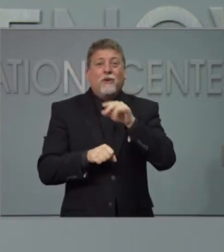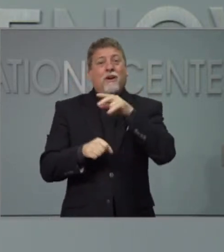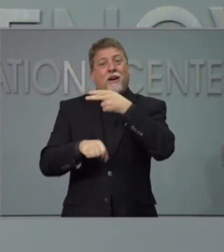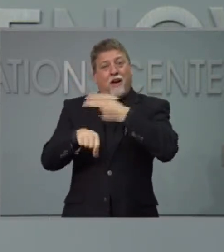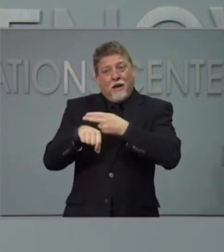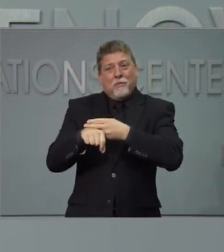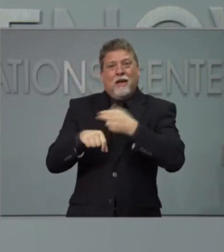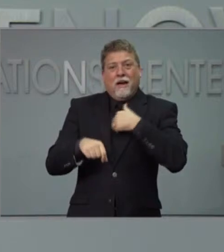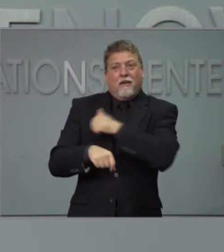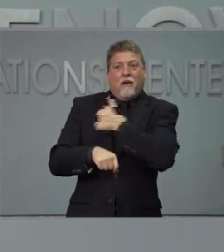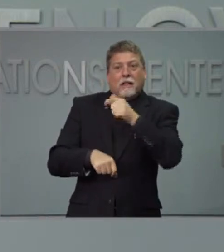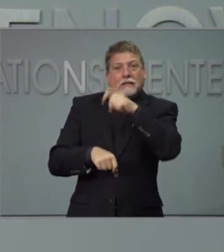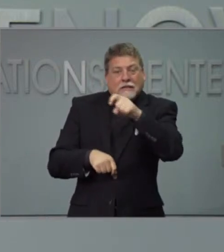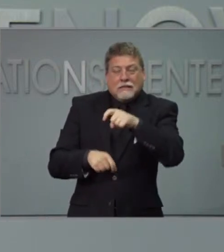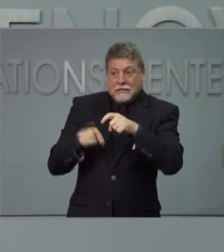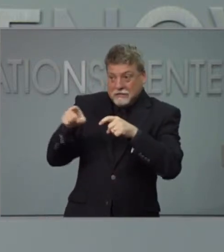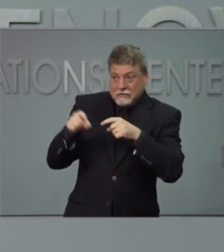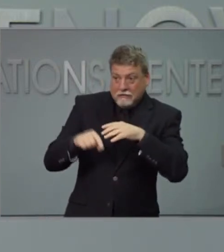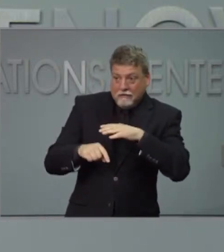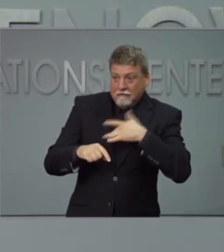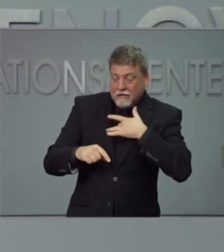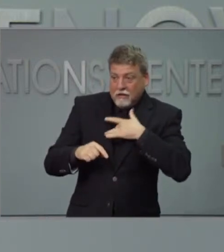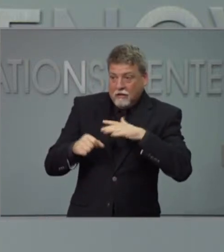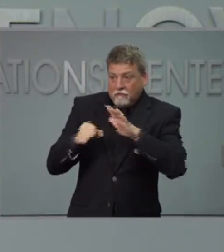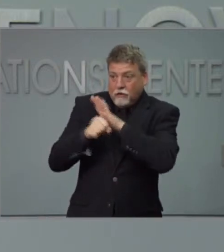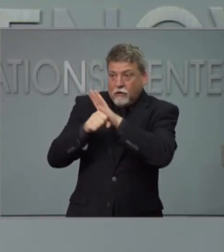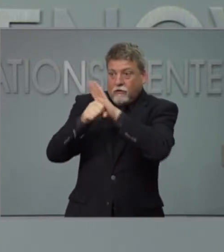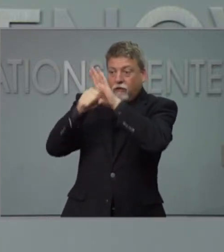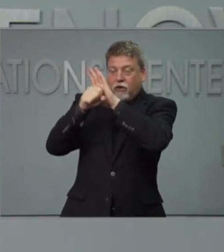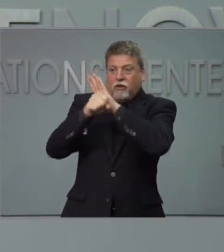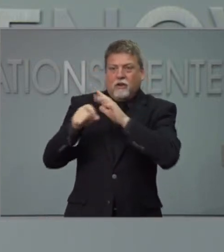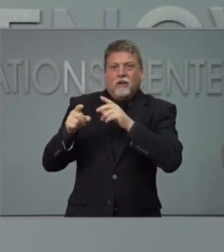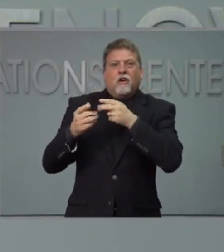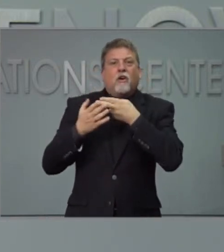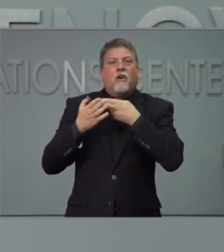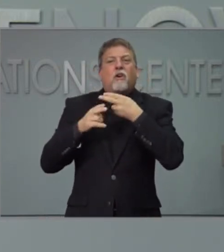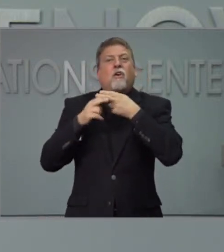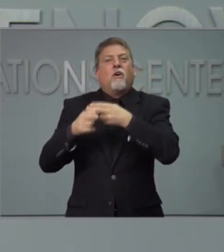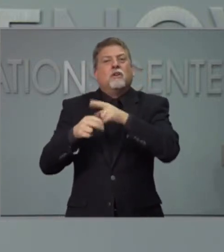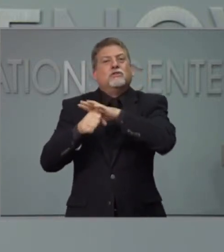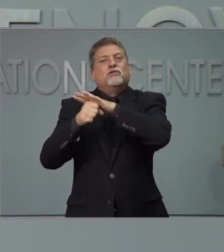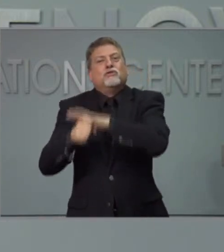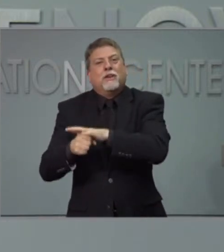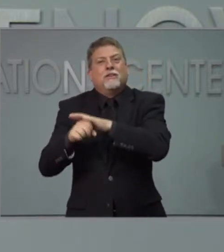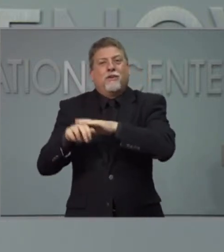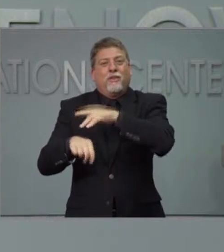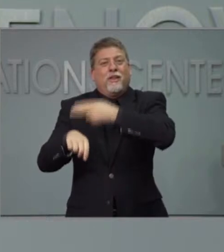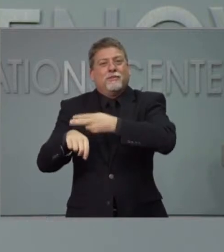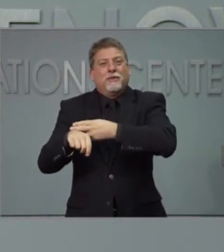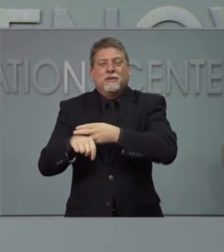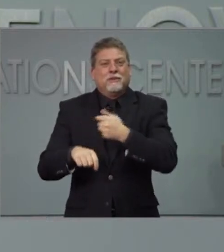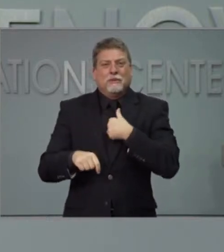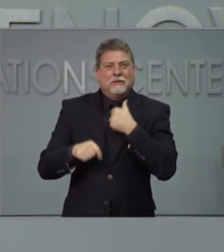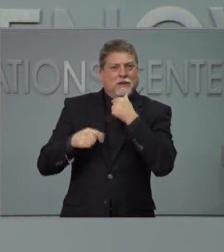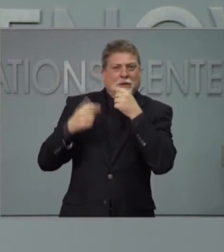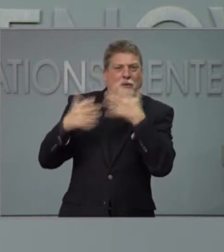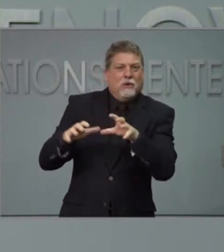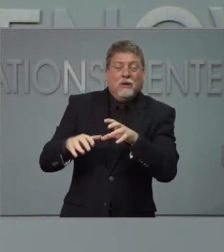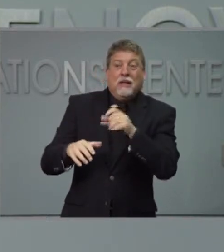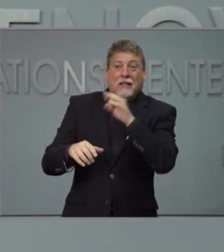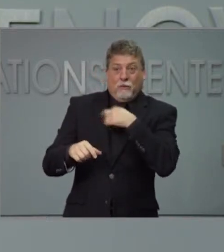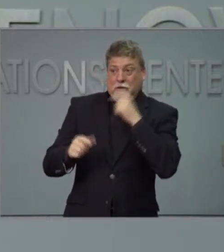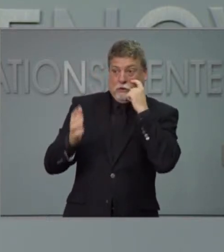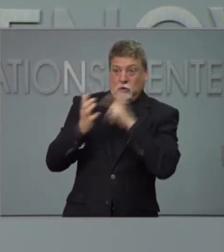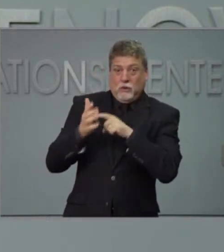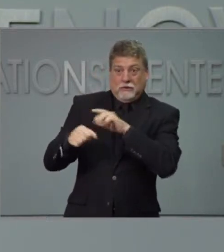for the hospital. And when we see a hospital start to get strained, we have really worked hard to make sure we're working collaboratively. It